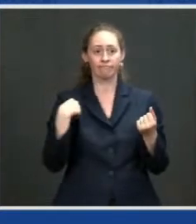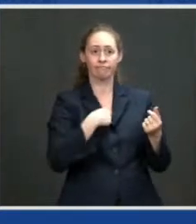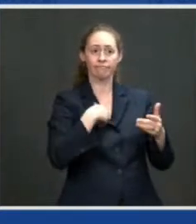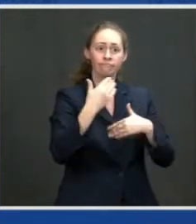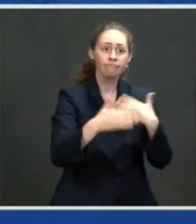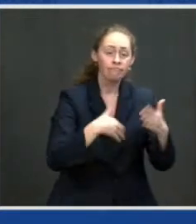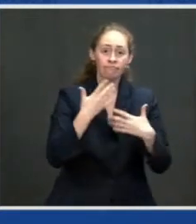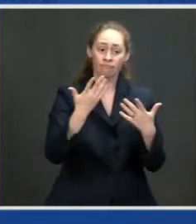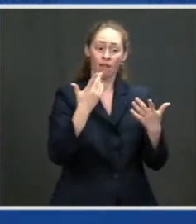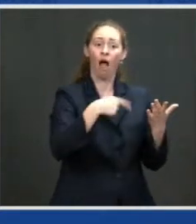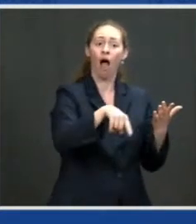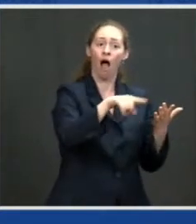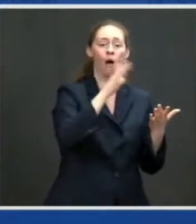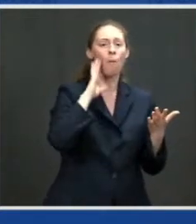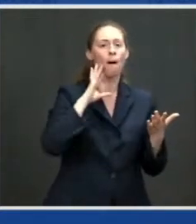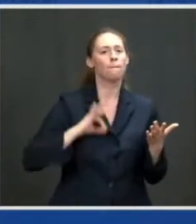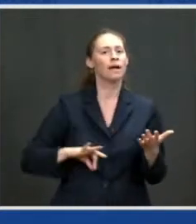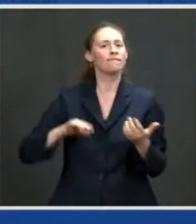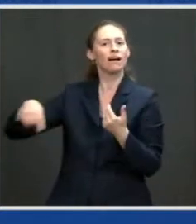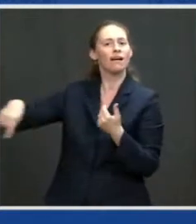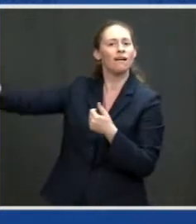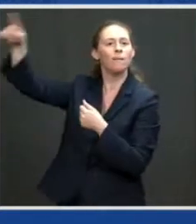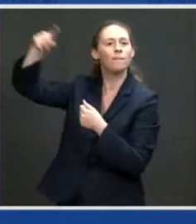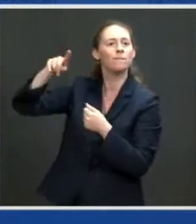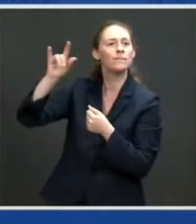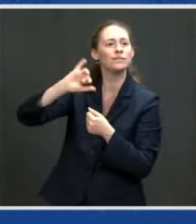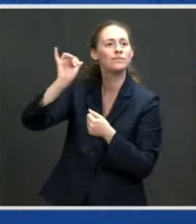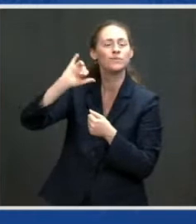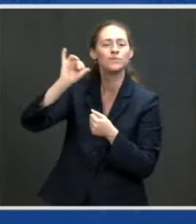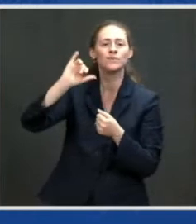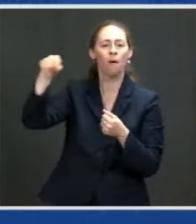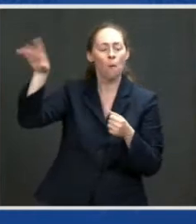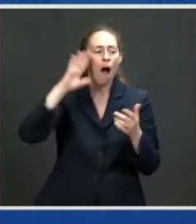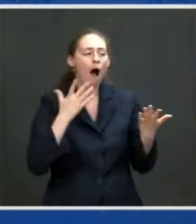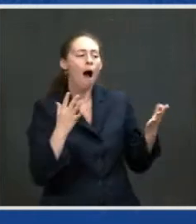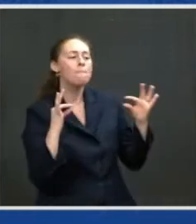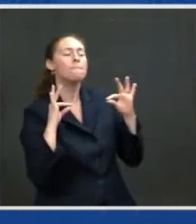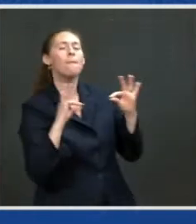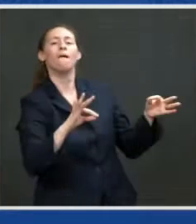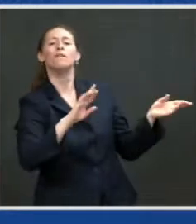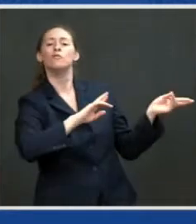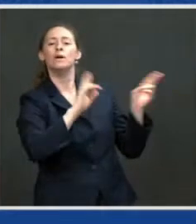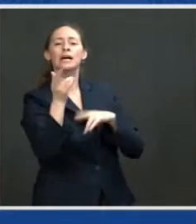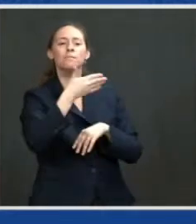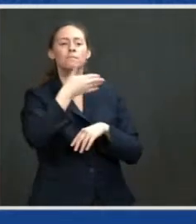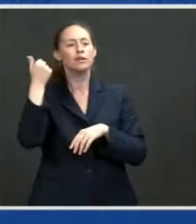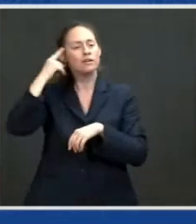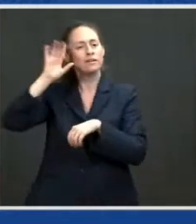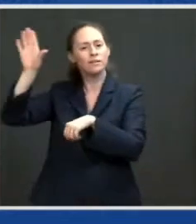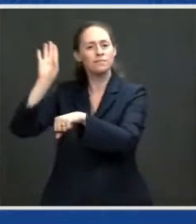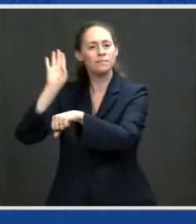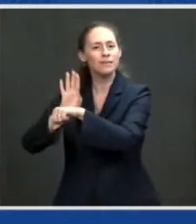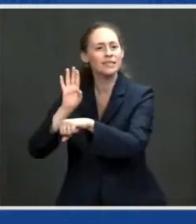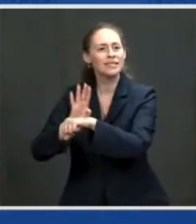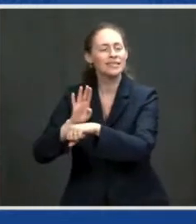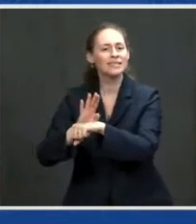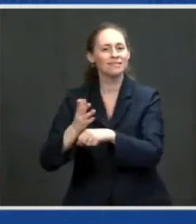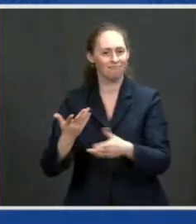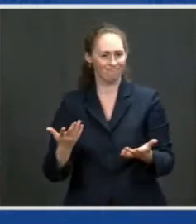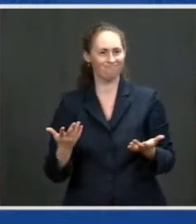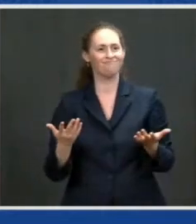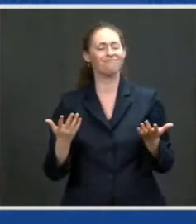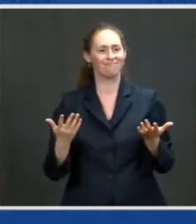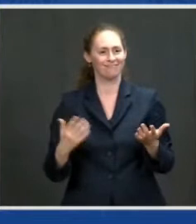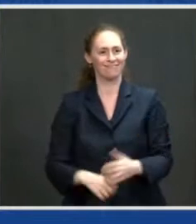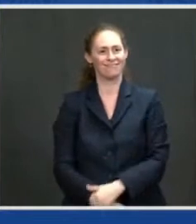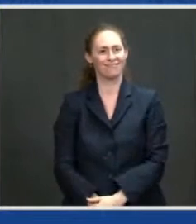educated population. Do you want to give the wealthiest people in America another tax cut? By the way, I don't begrudge them the money